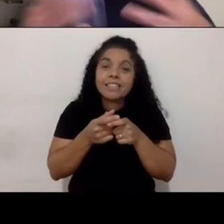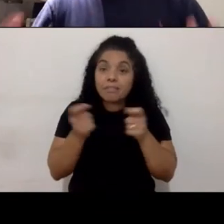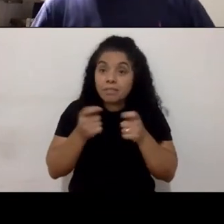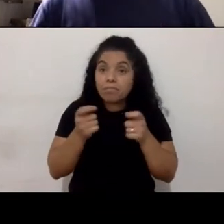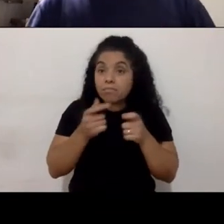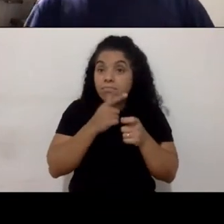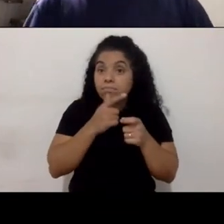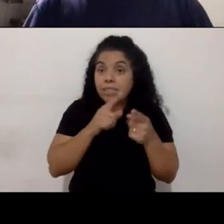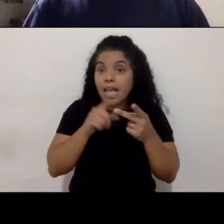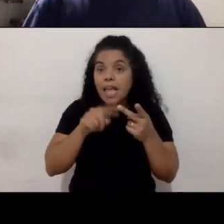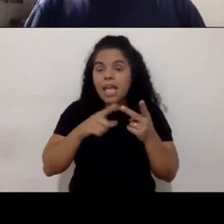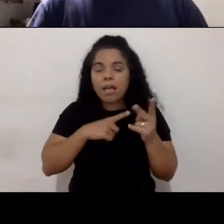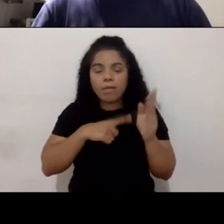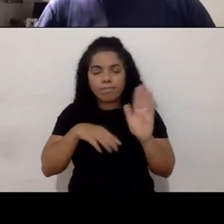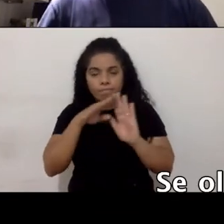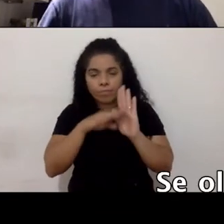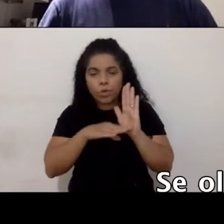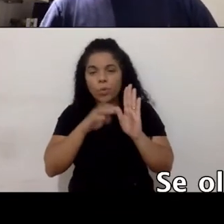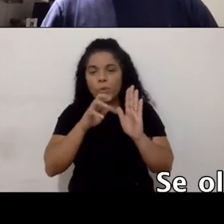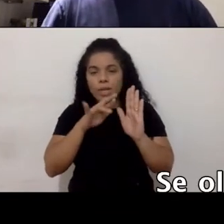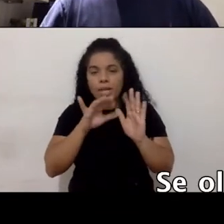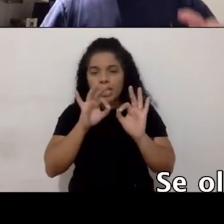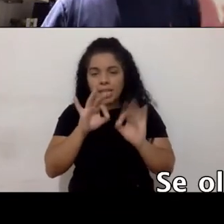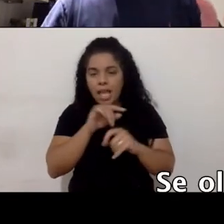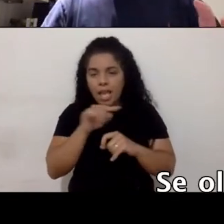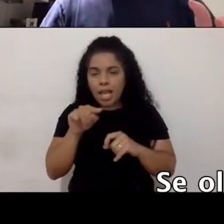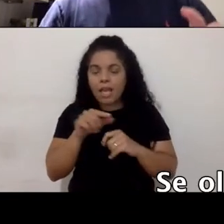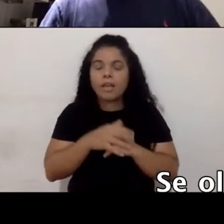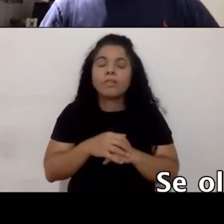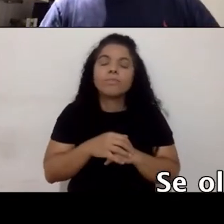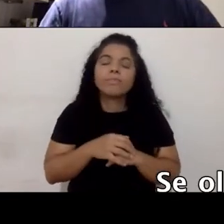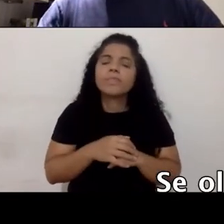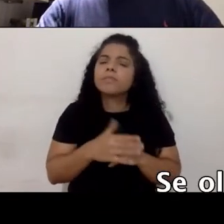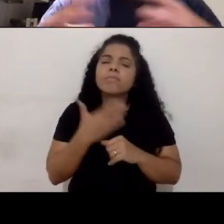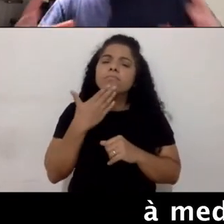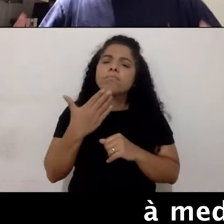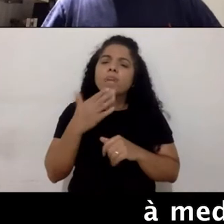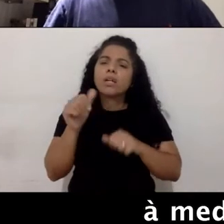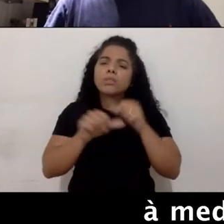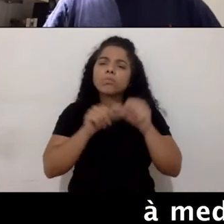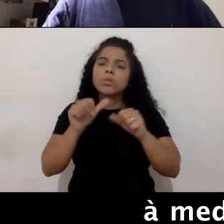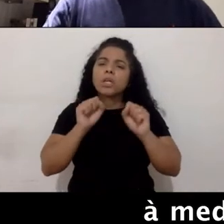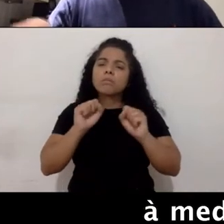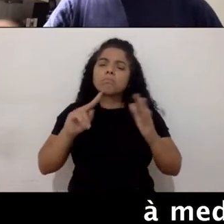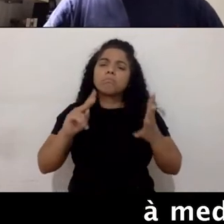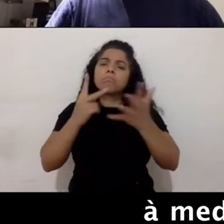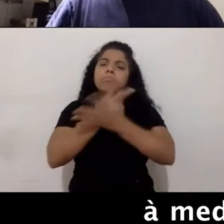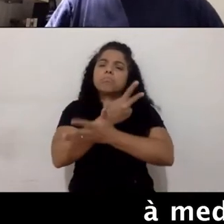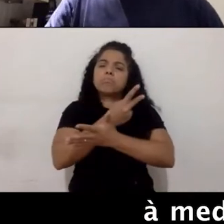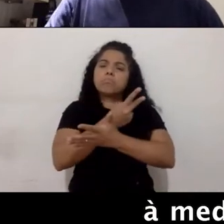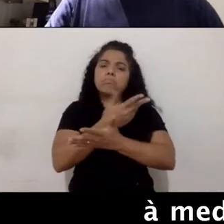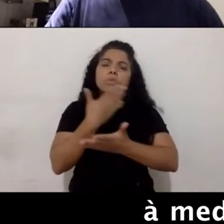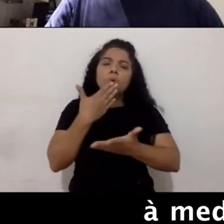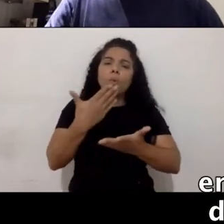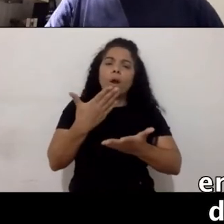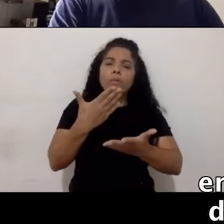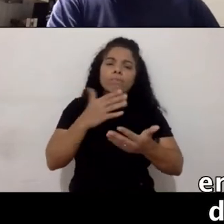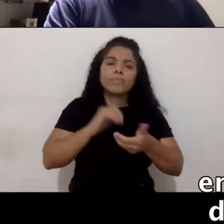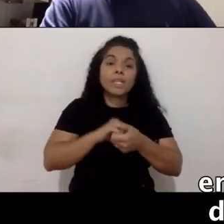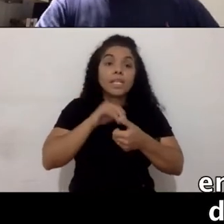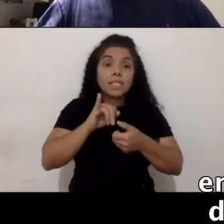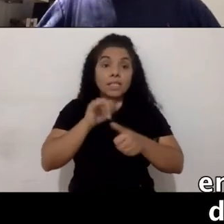tend to happen? So if you look at typical changes, and I'm not talking about the changes as they were implemented. So